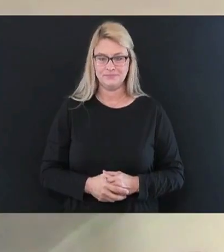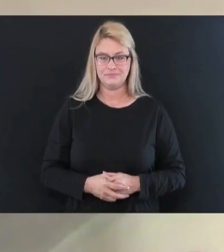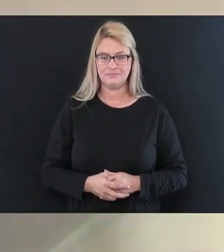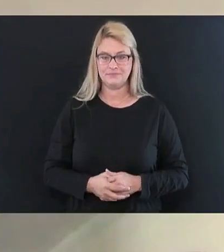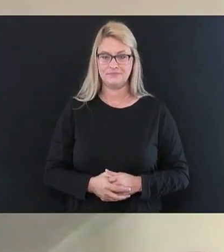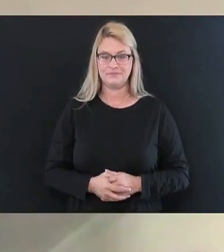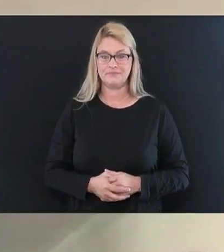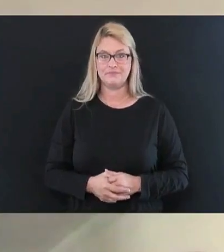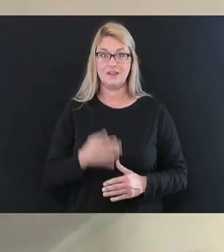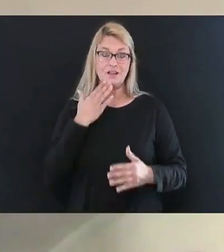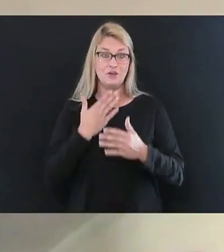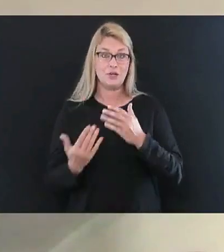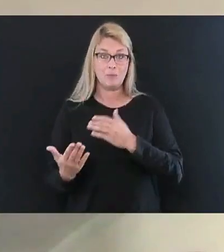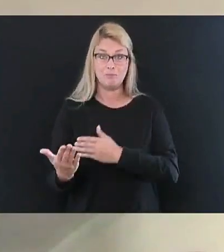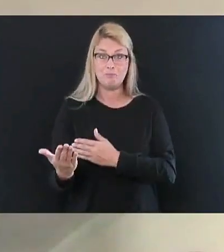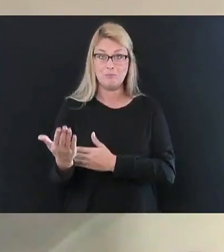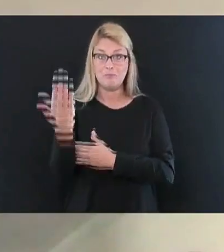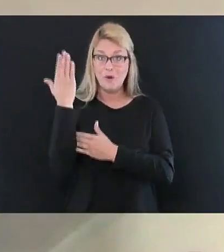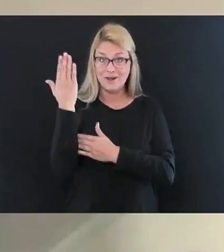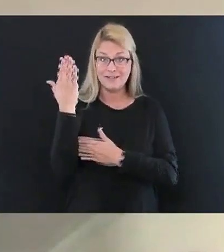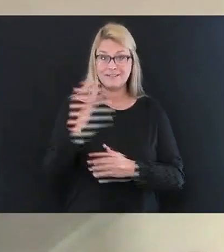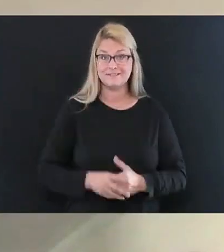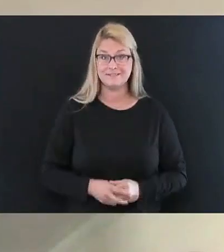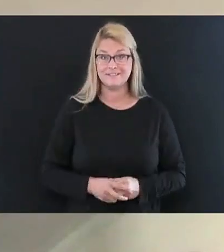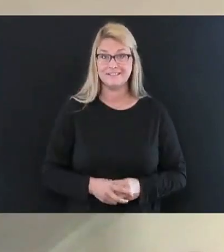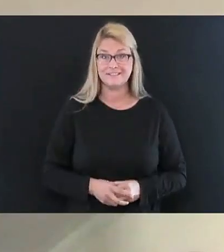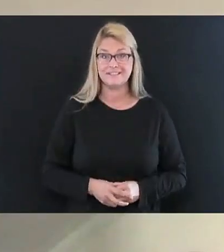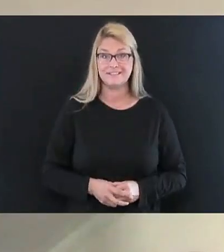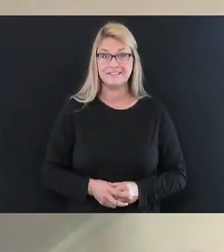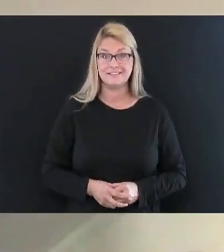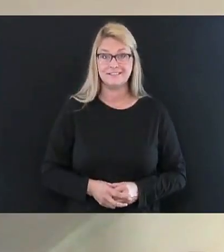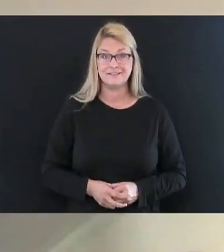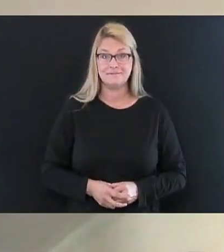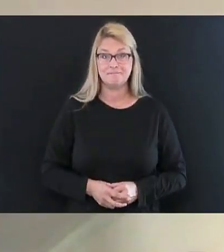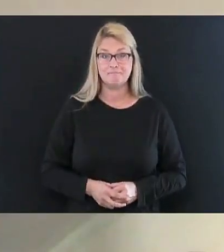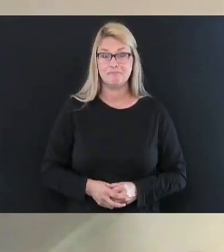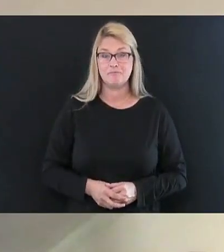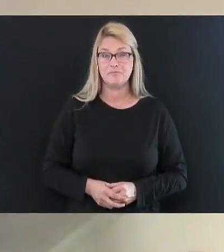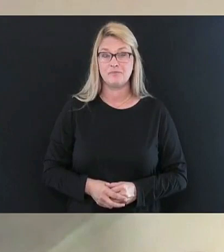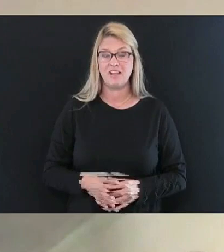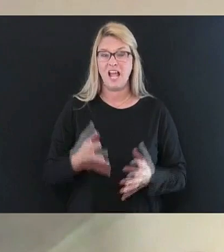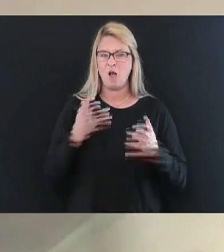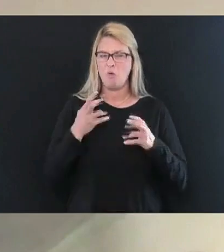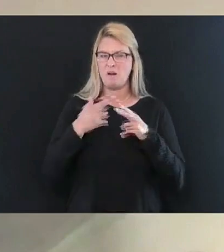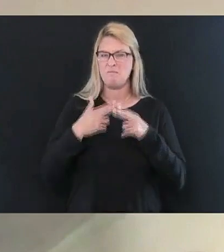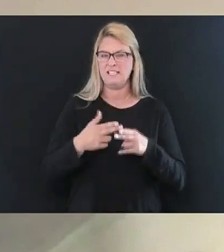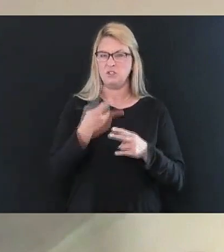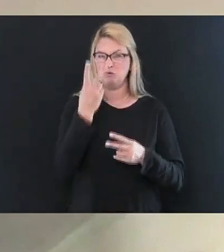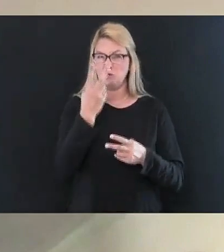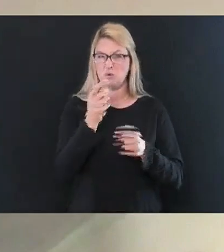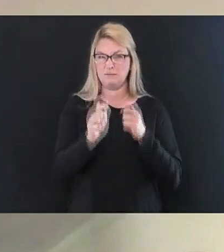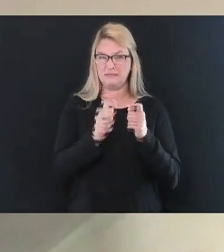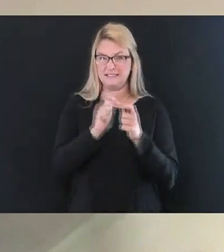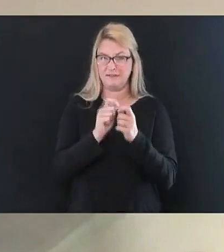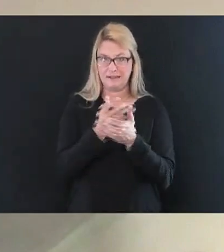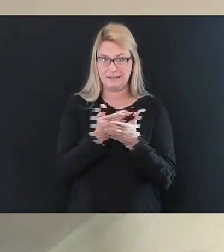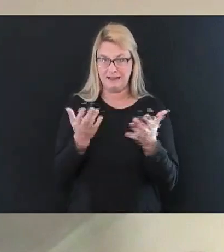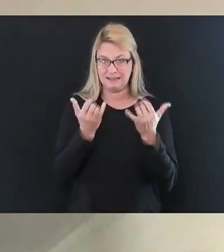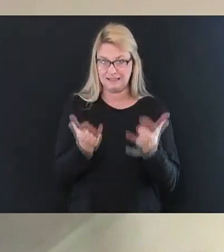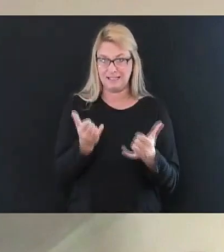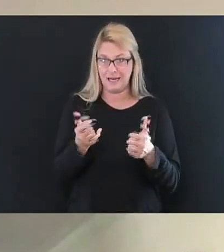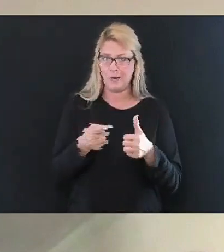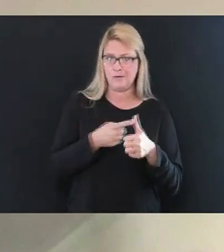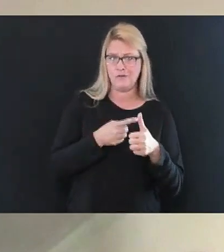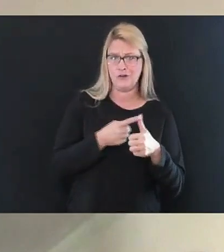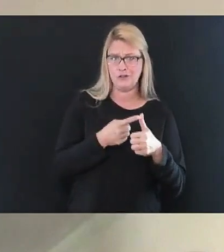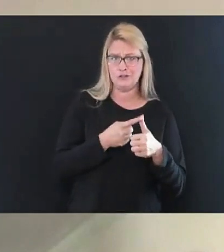Good morning. I wanted to touch base on 2 specific things today. Number one is